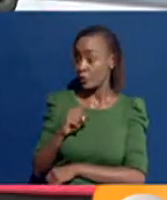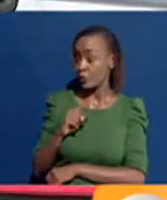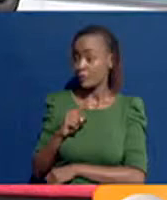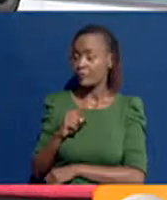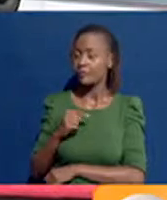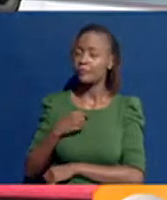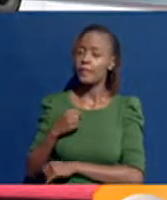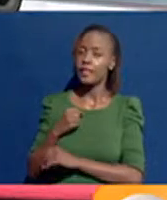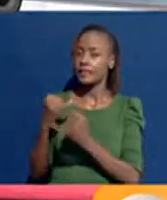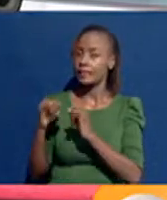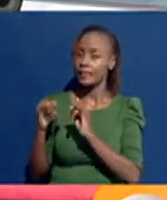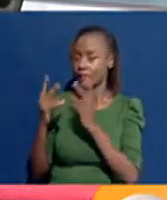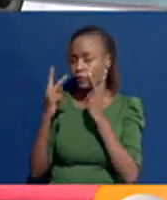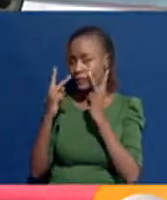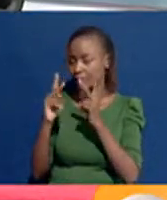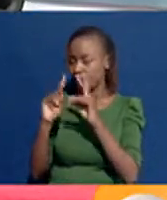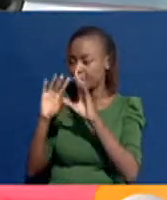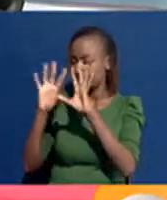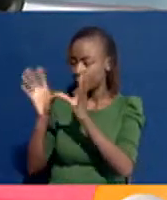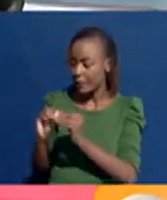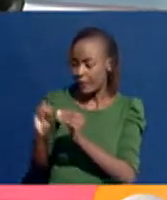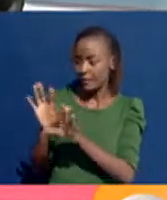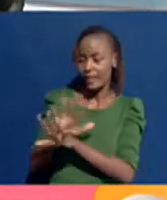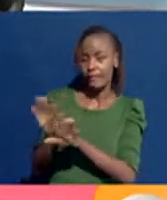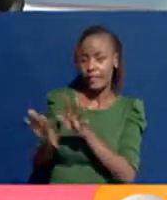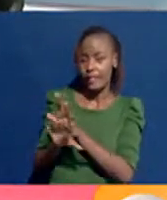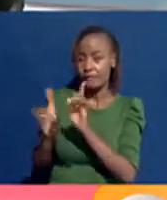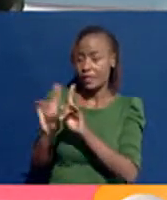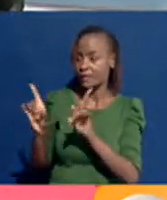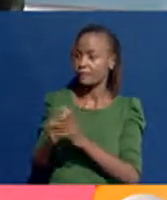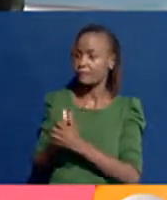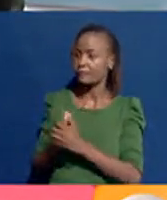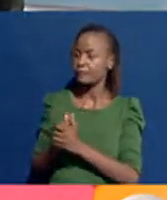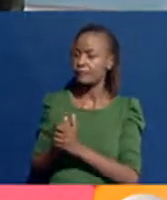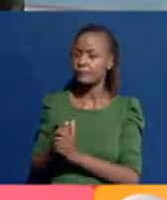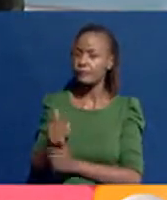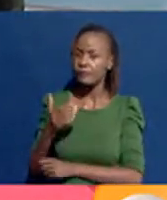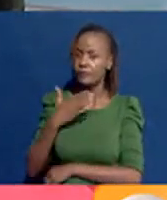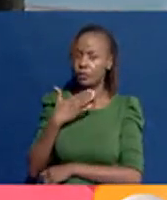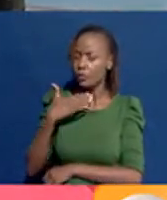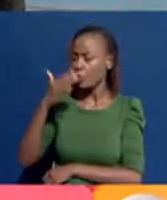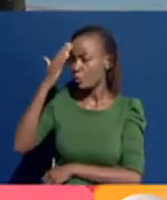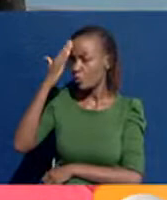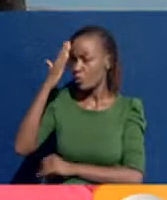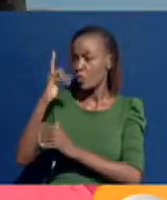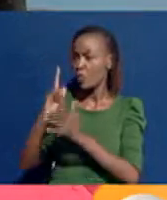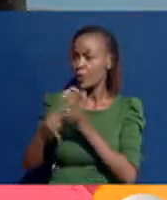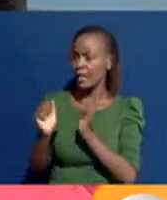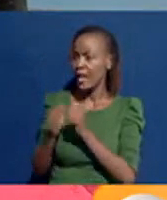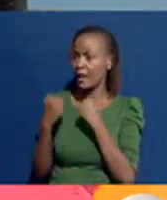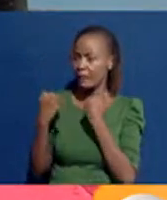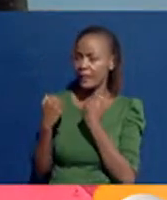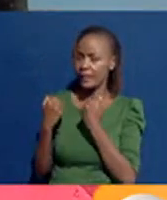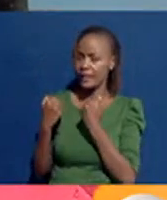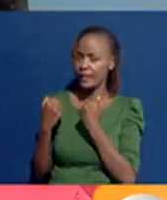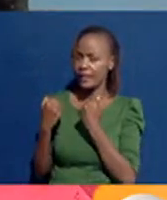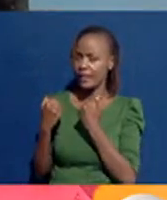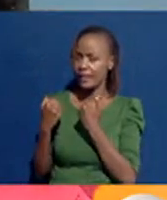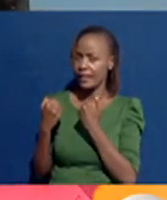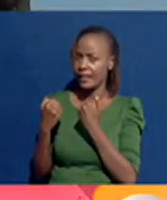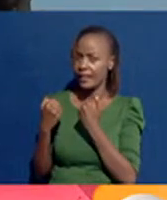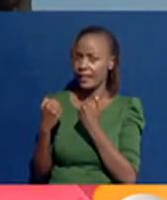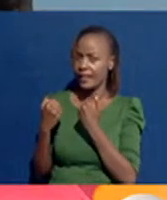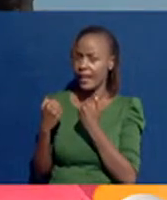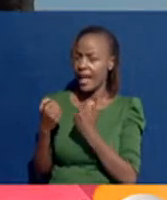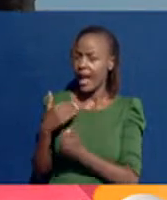and wrap up everything I have in one question. I want to know what happened to that, I believe it was